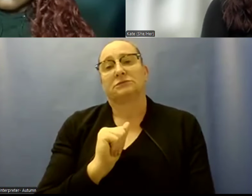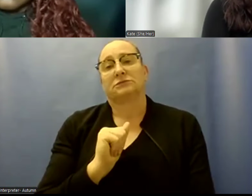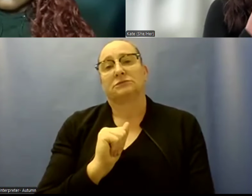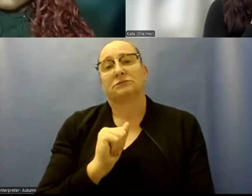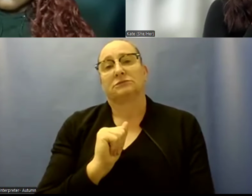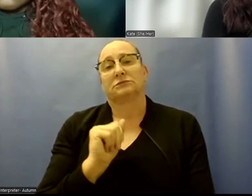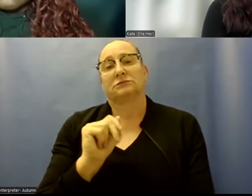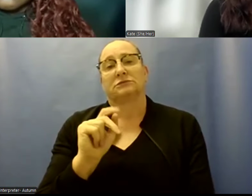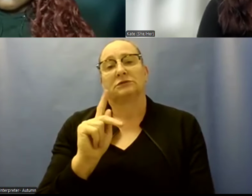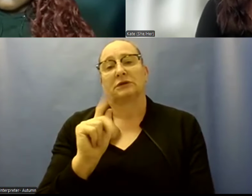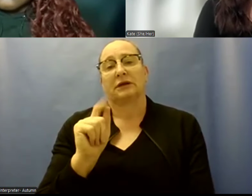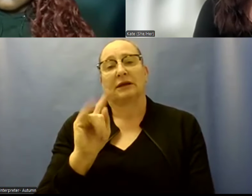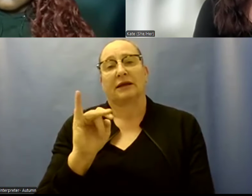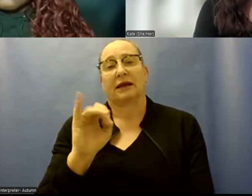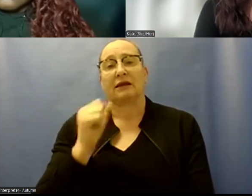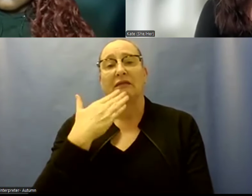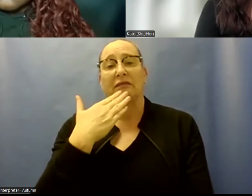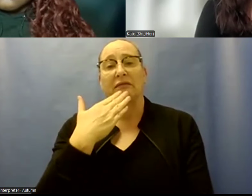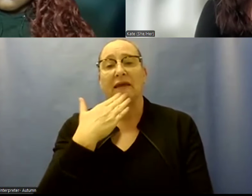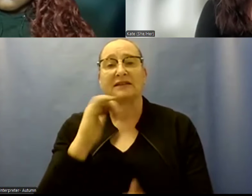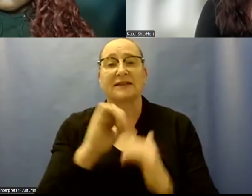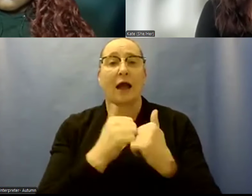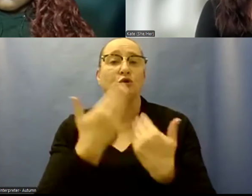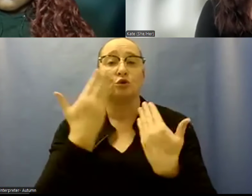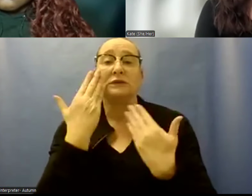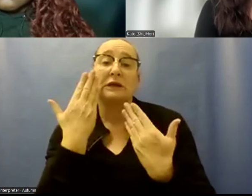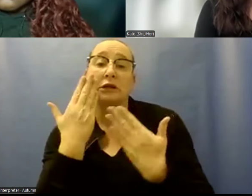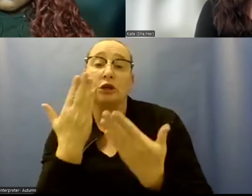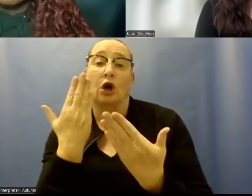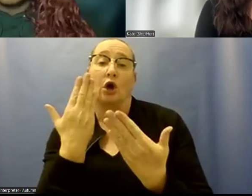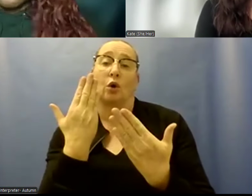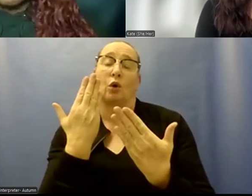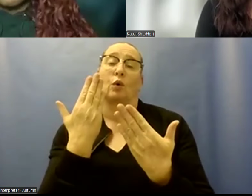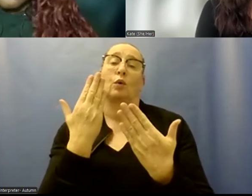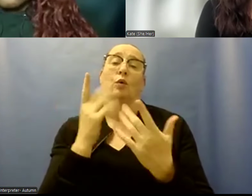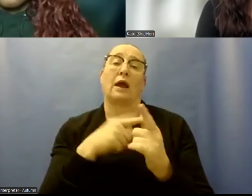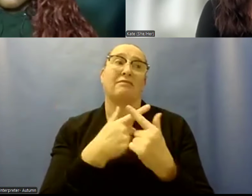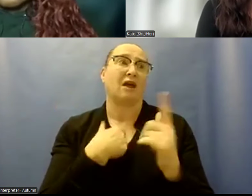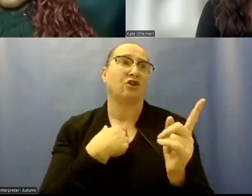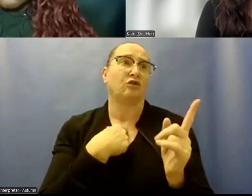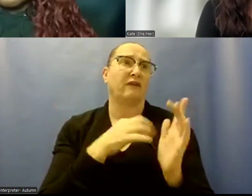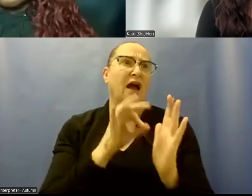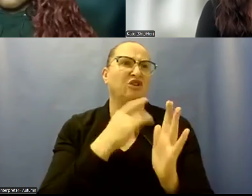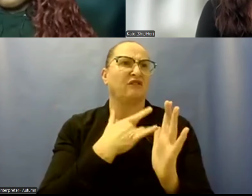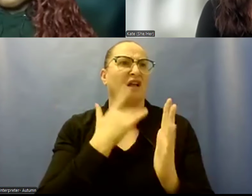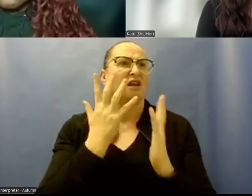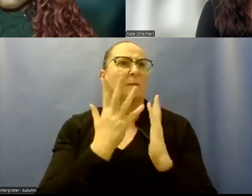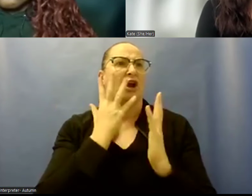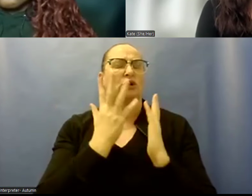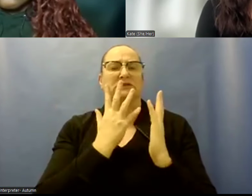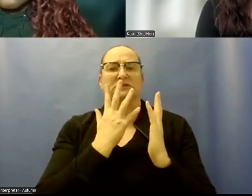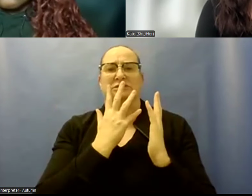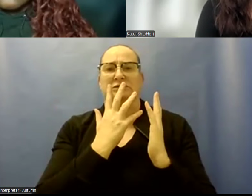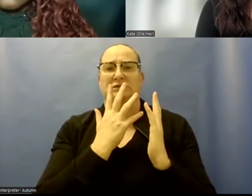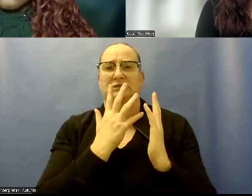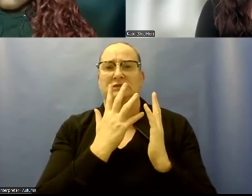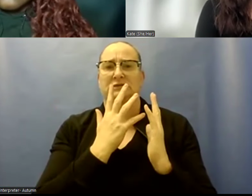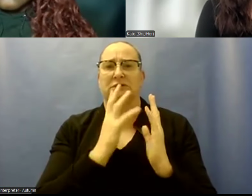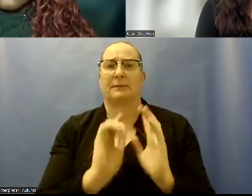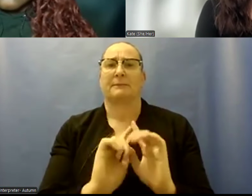Kate, thank you for sharing about how you didn't know, and then you did, and you felt embarrassed.